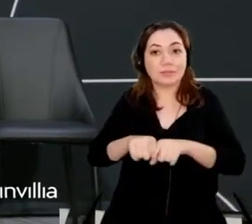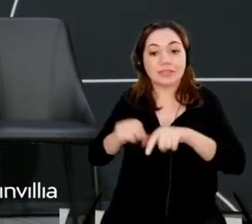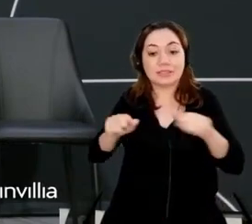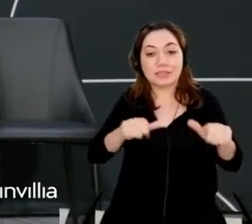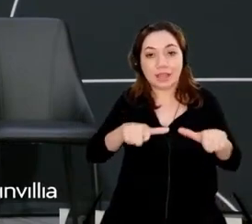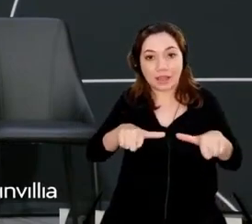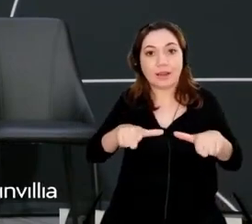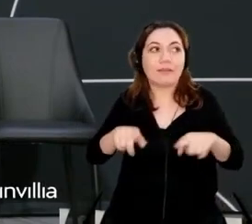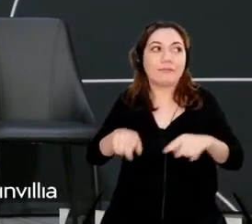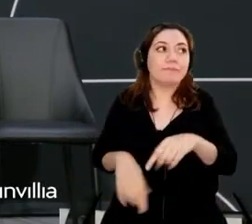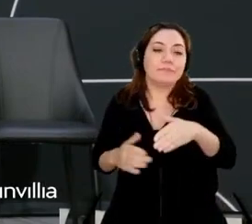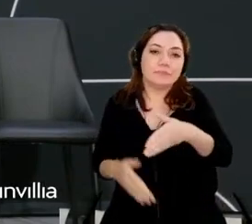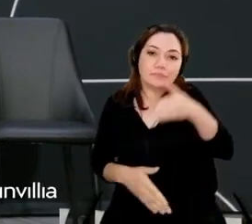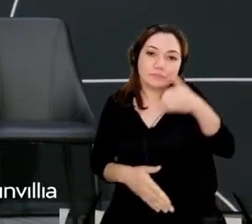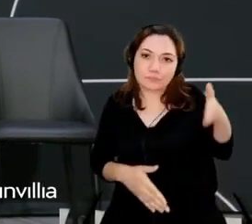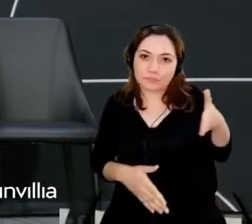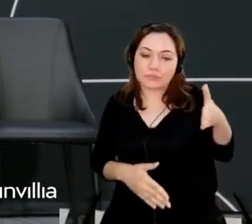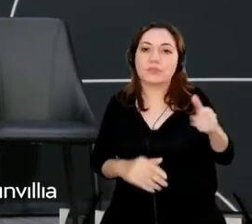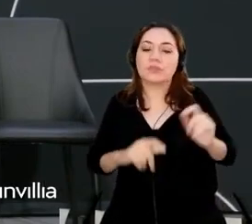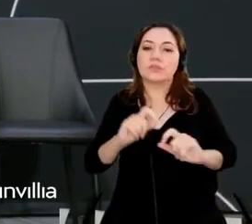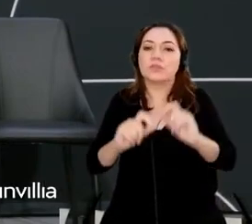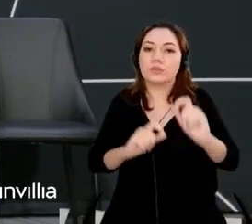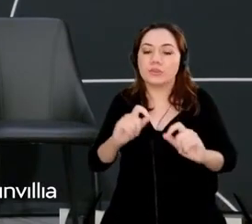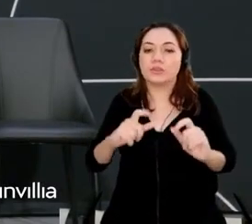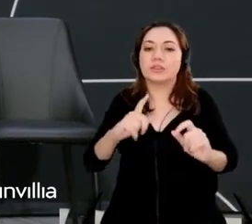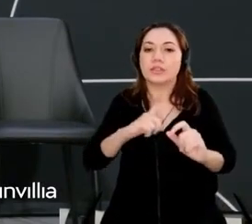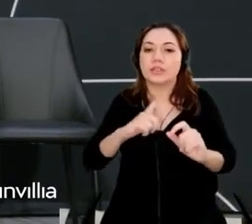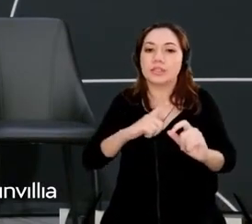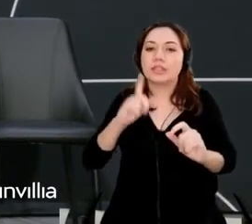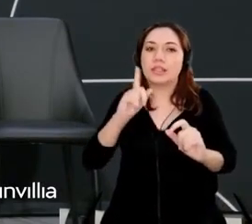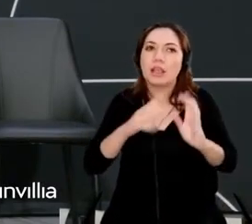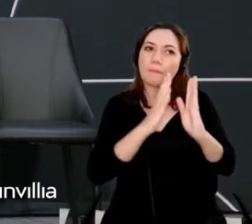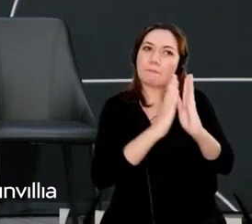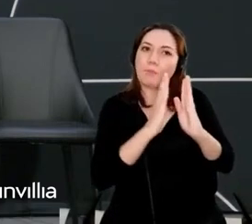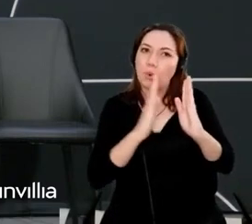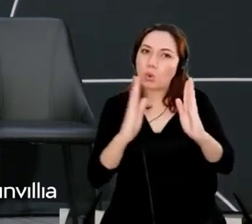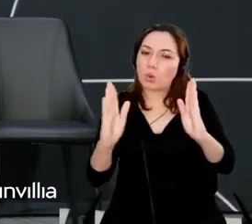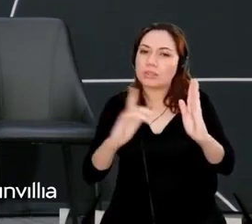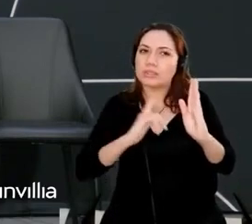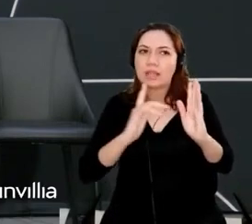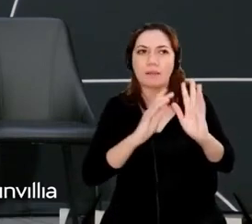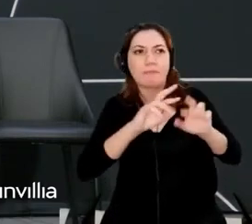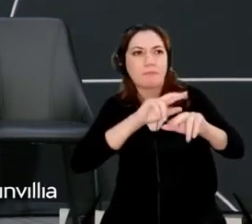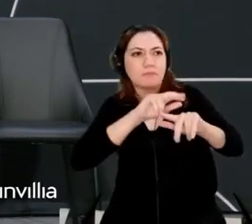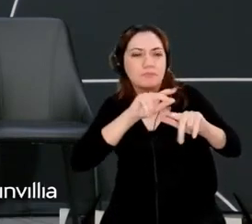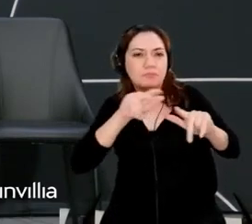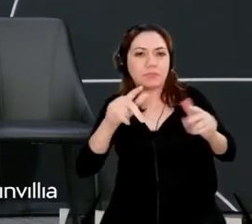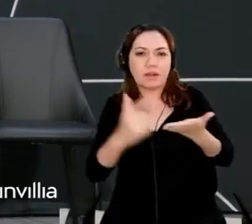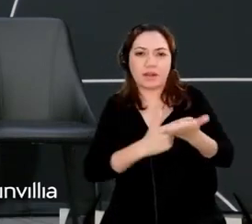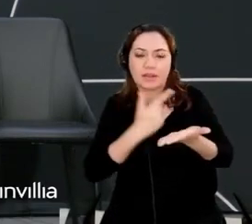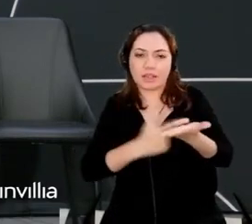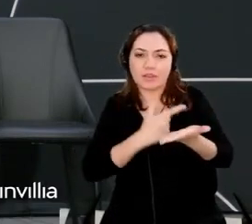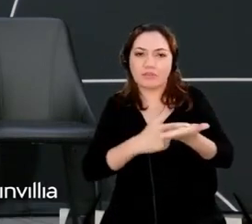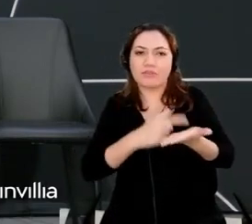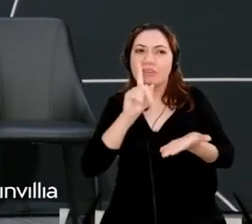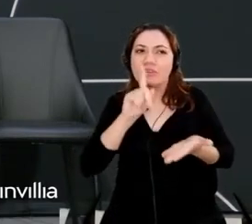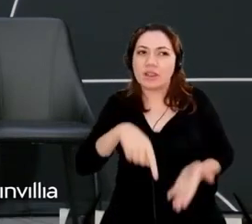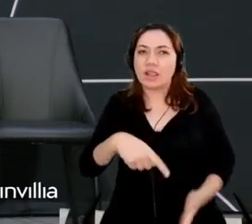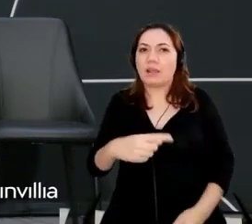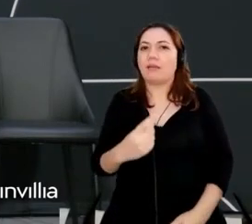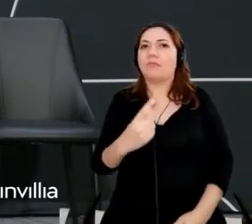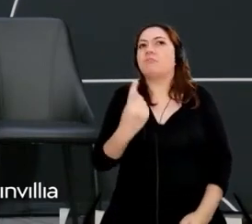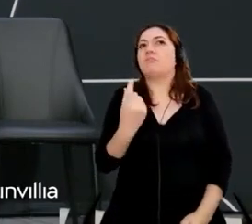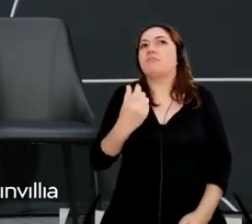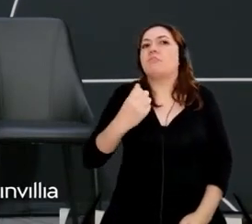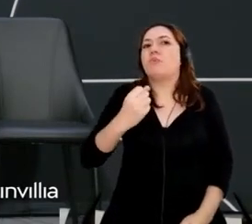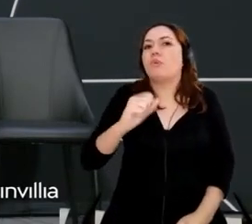a cabinet with books, yearbooks, going back to, well, what I saw, 1905 yearbooks of people who